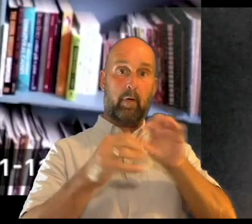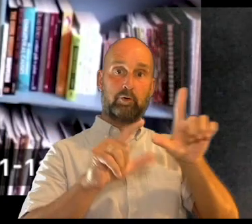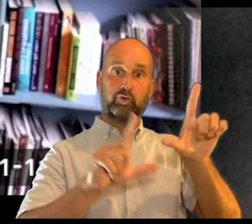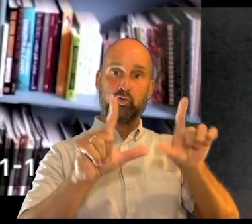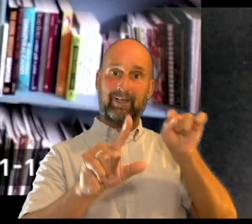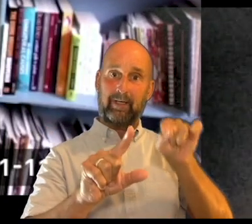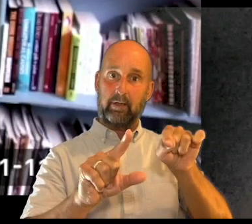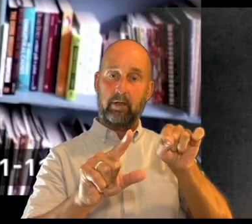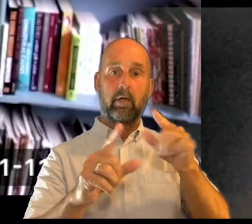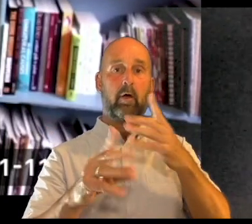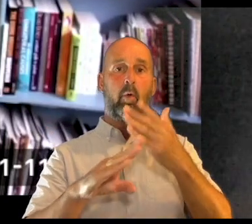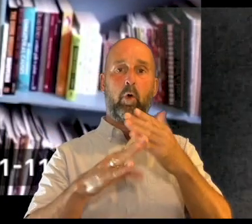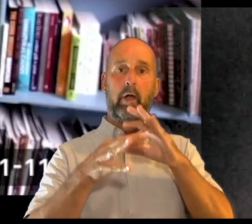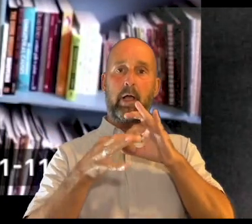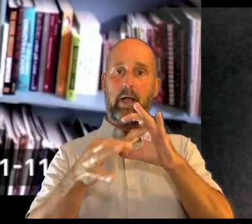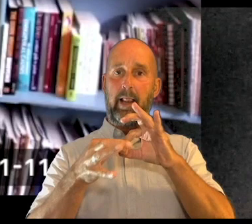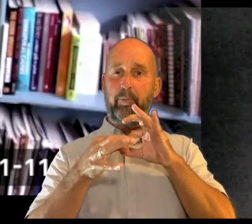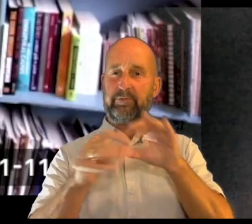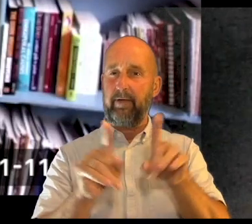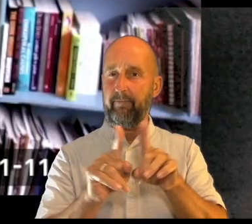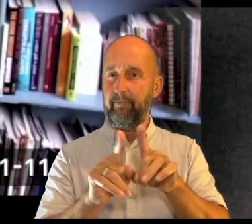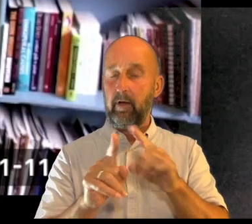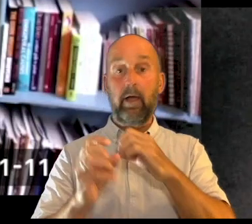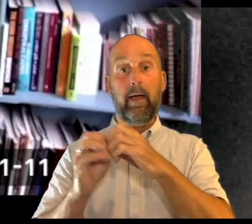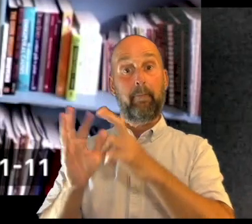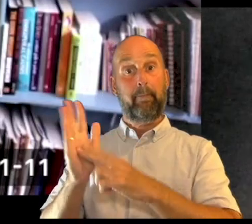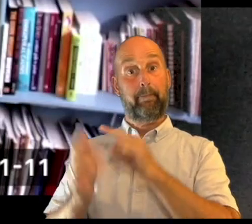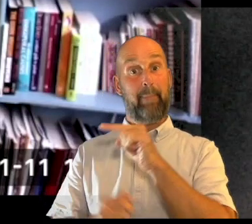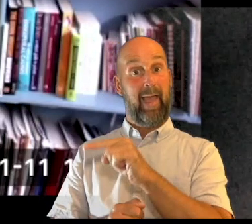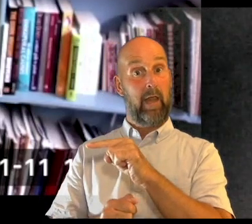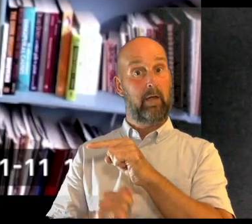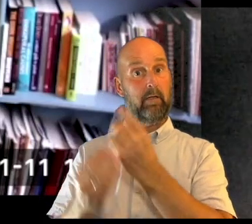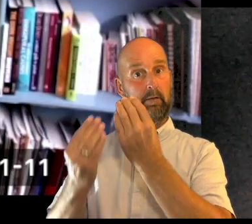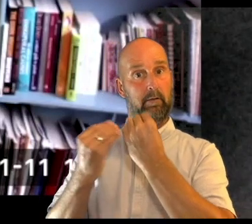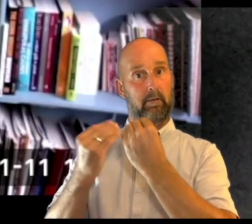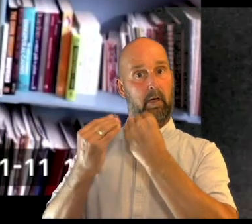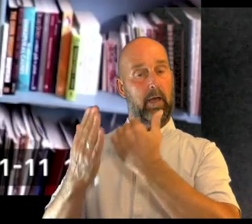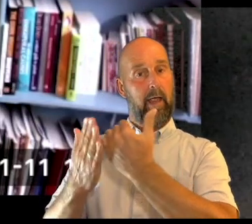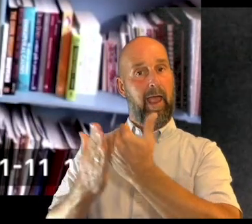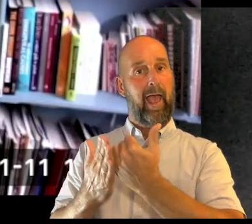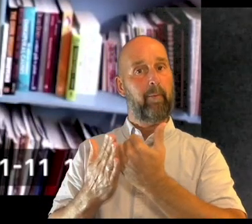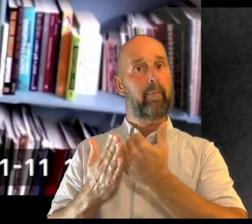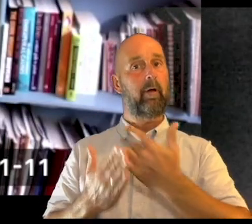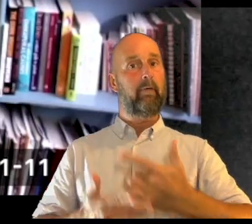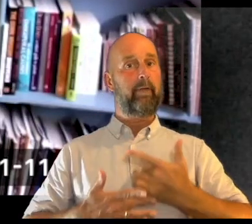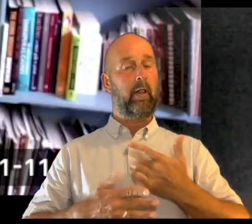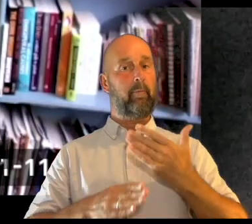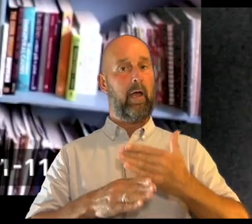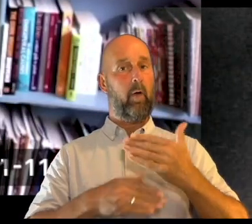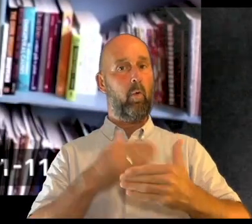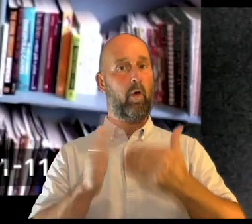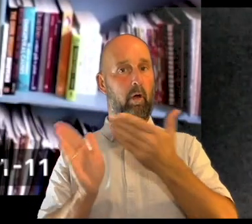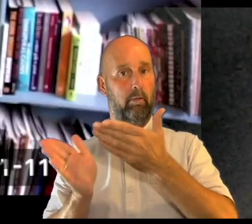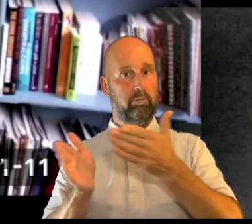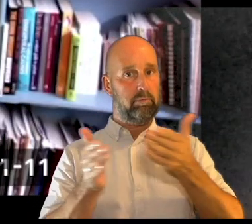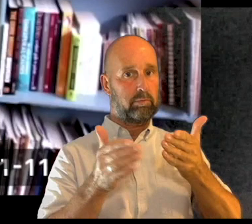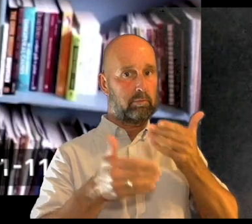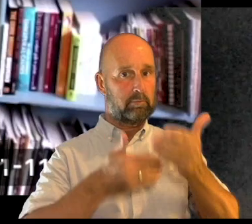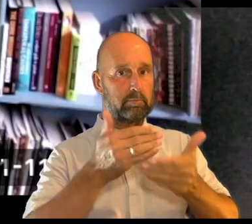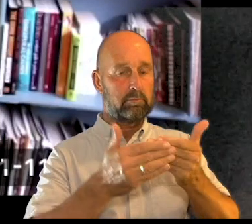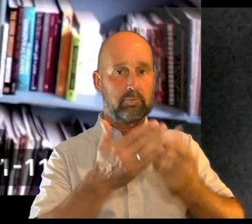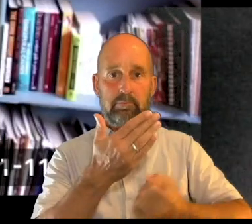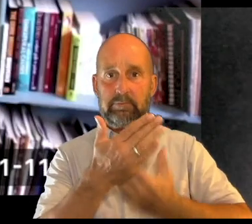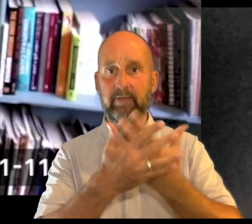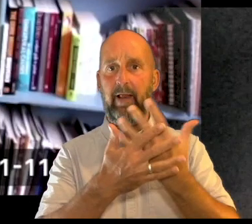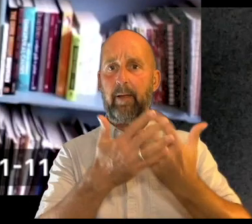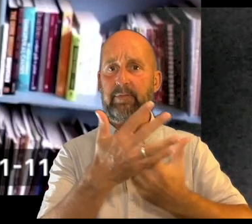in that kind of collaborative sense as well. And Ben's really helped me move my work in that direction and really develop it in that